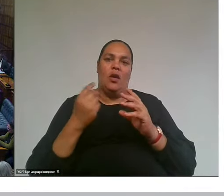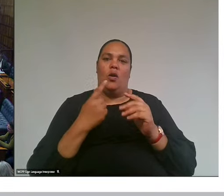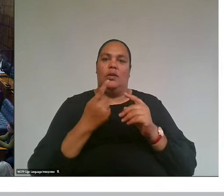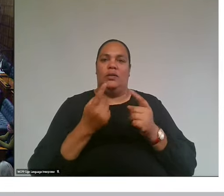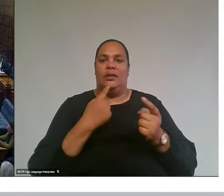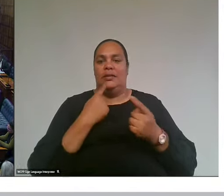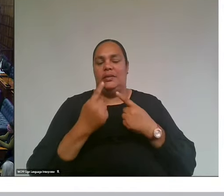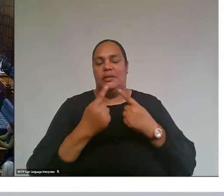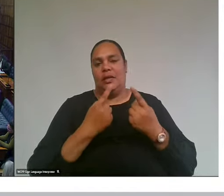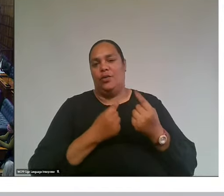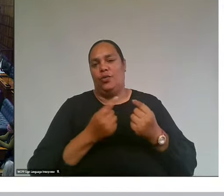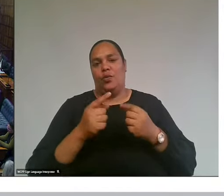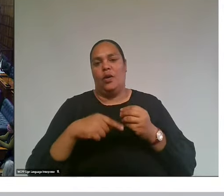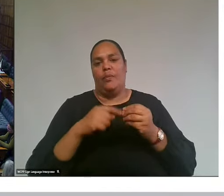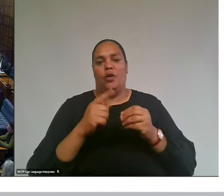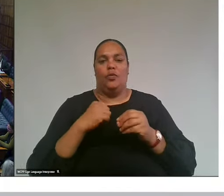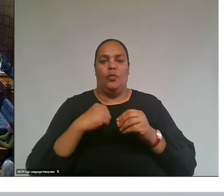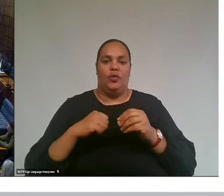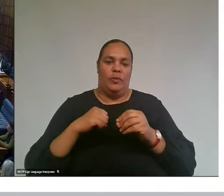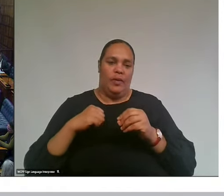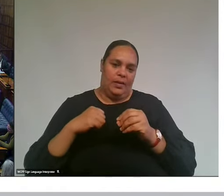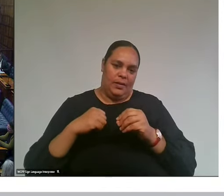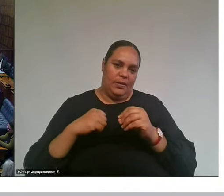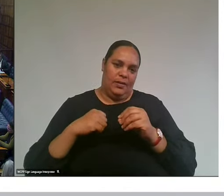said in terms of